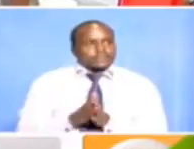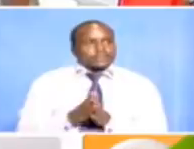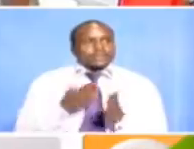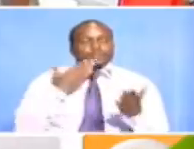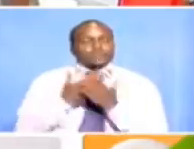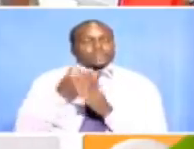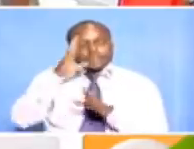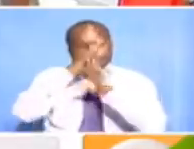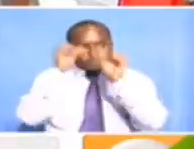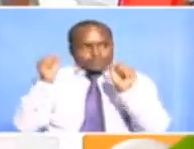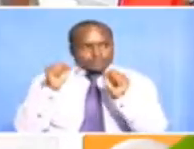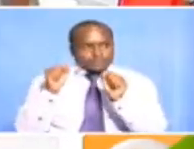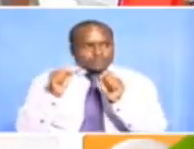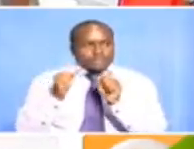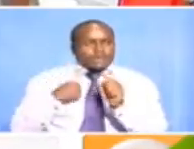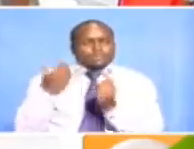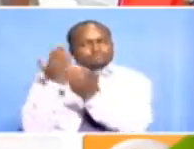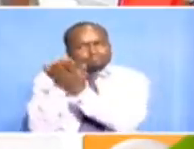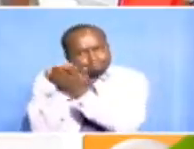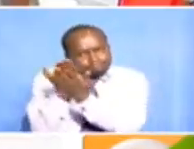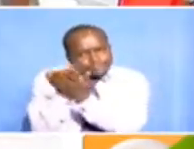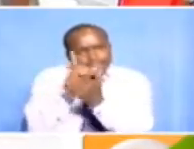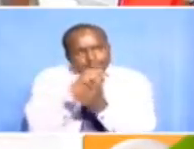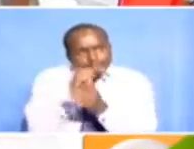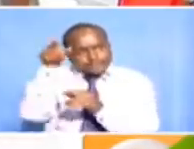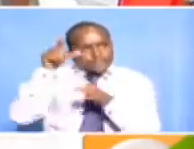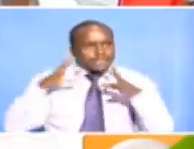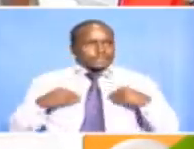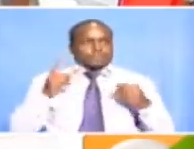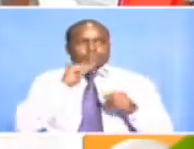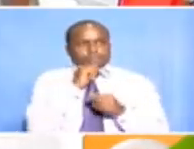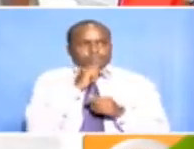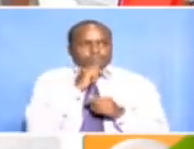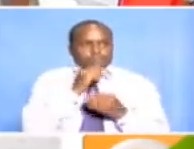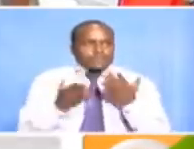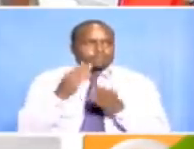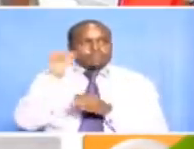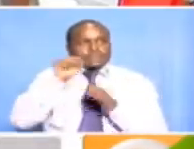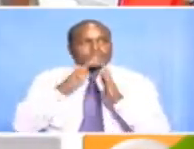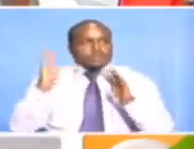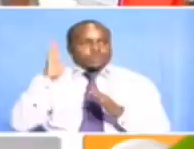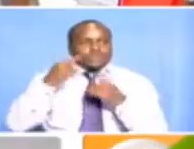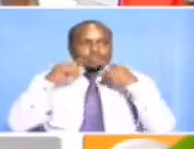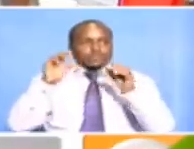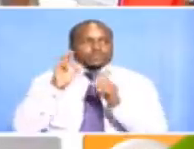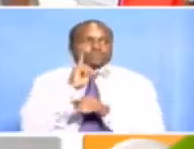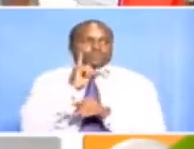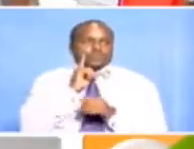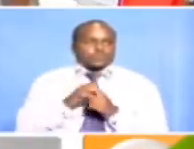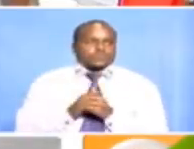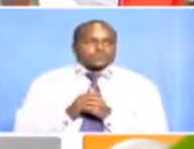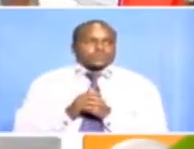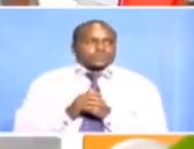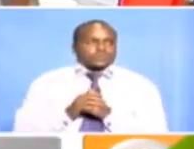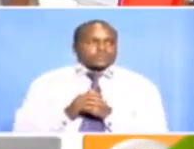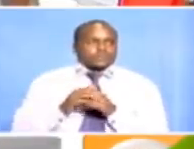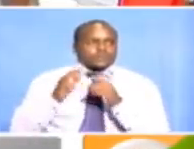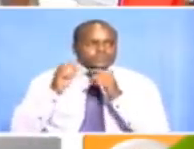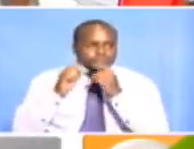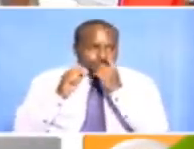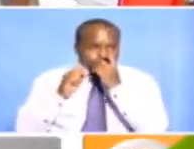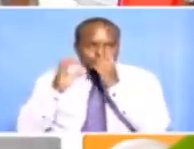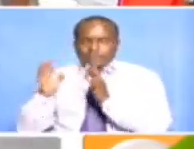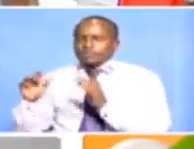president. I have pleaded with him and he has accepted. Maybe status will announce that tomorrow. If you can demolish Taj Mahal. I'll come to